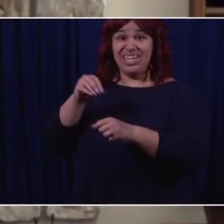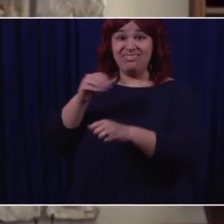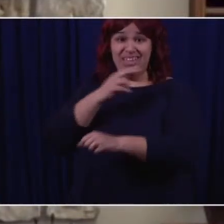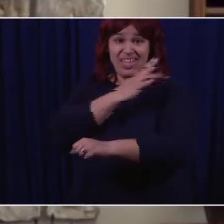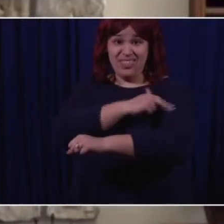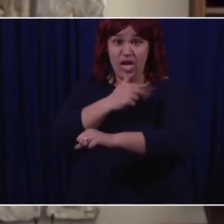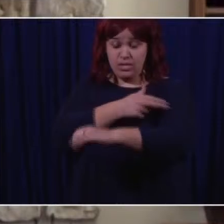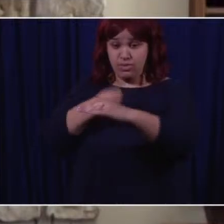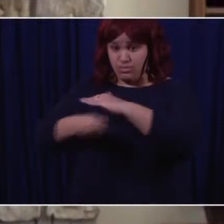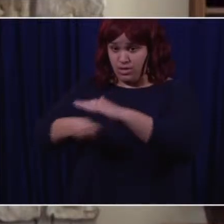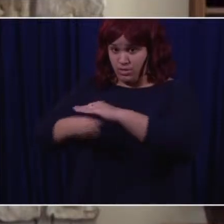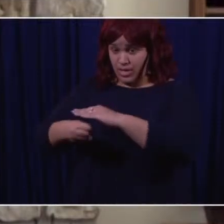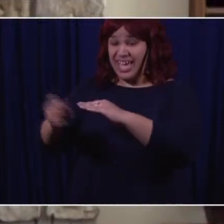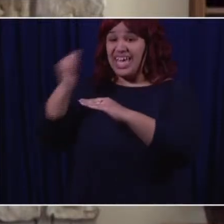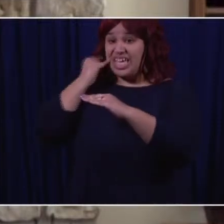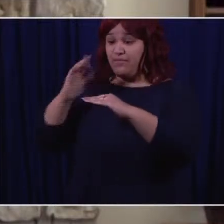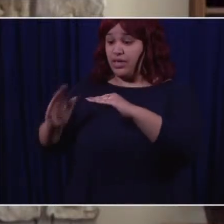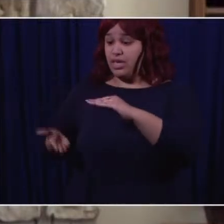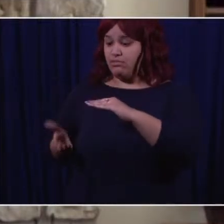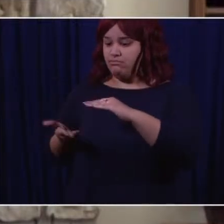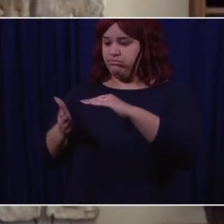should be monitoring for the future?